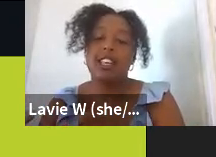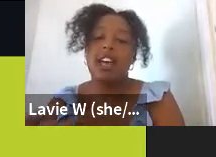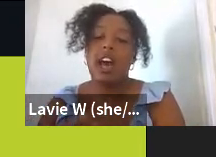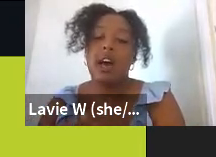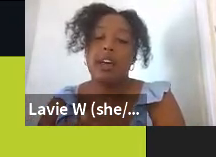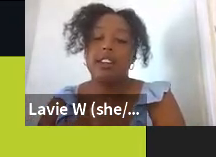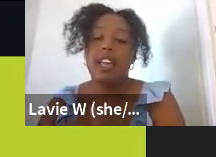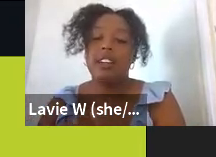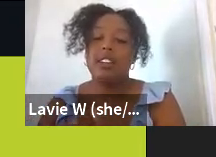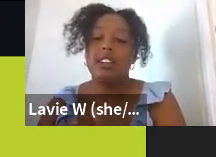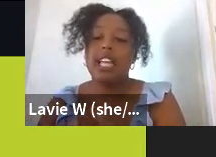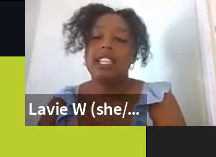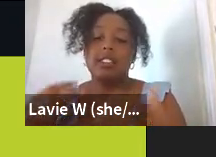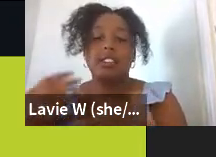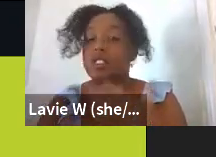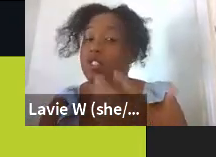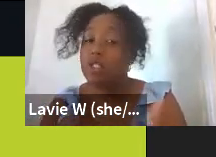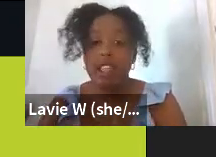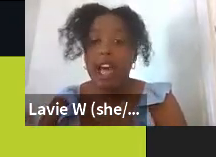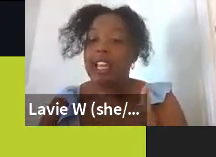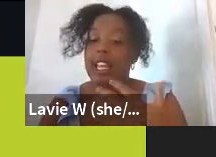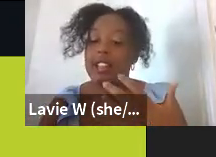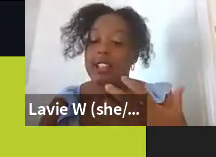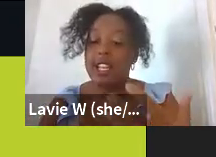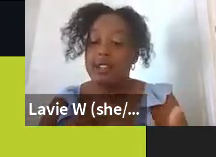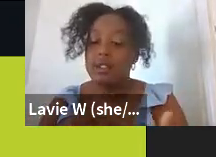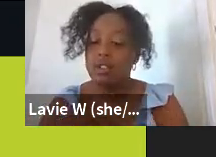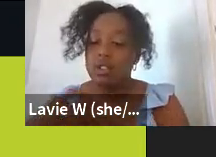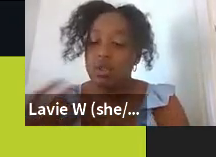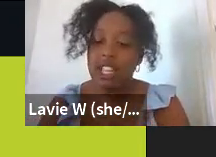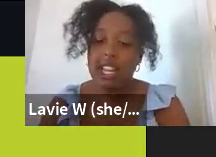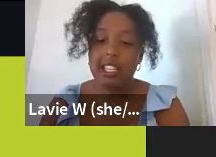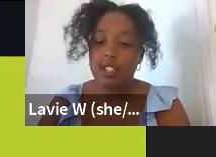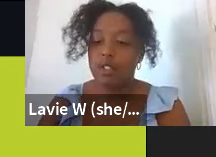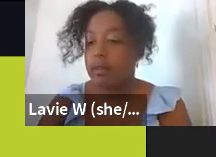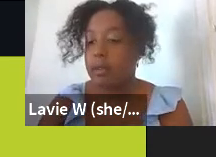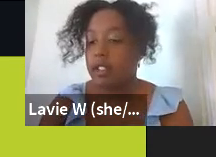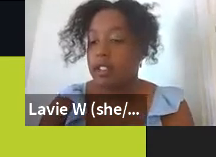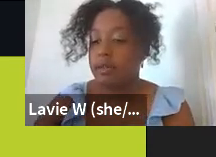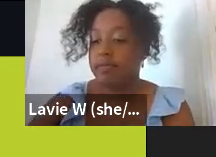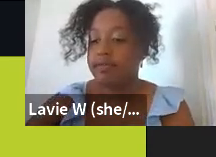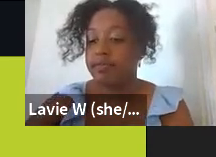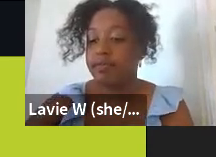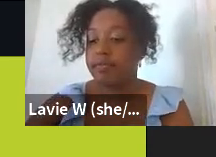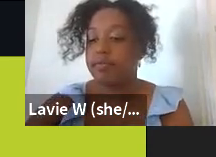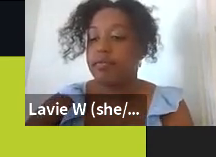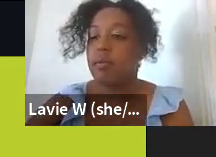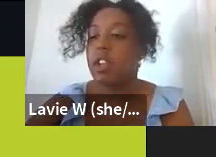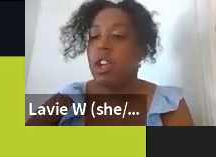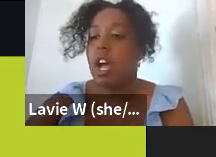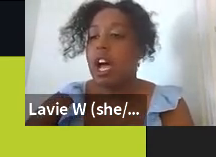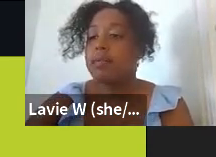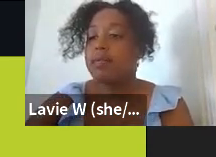is, and consuming that and using that as entertainment.